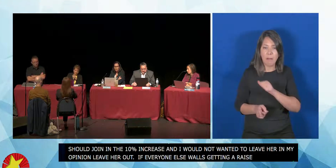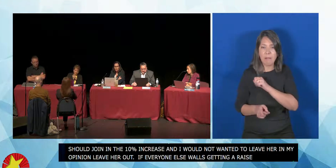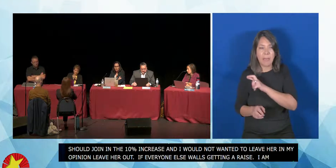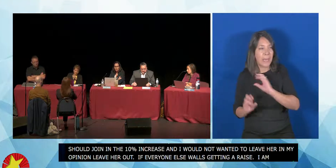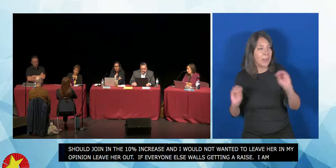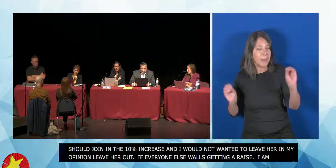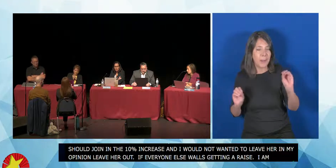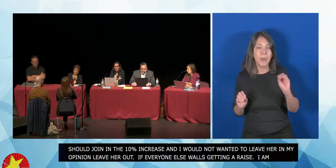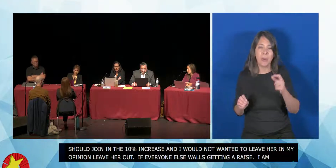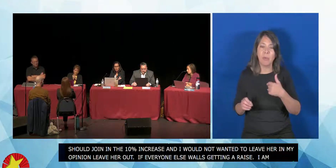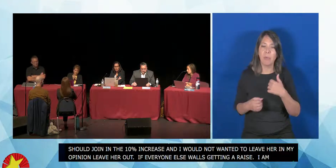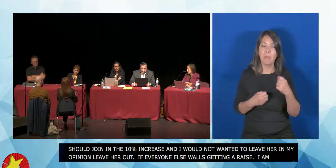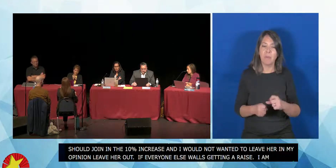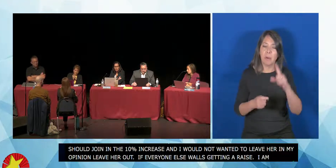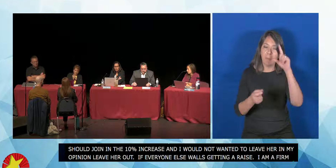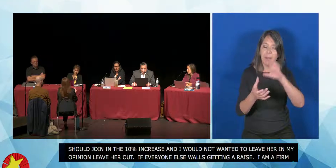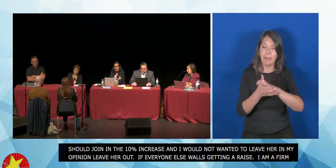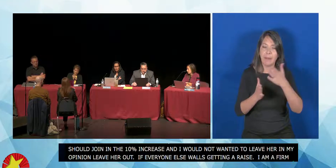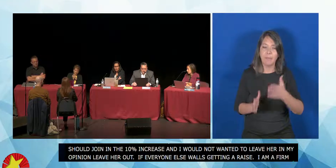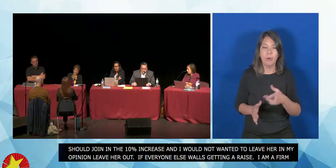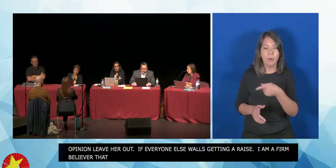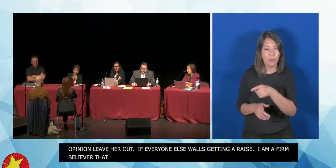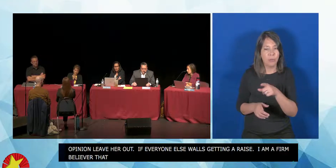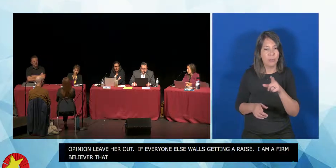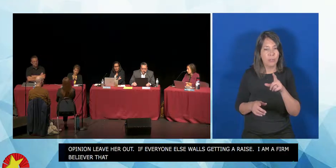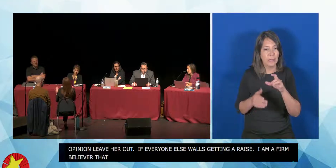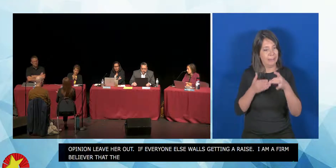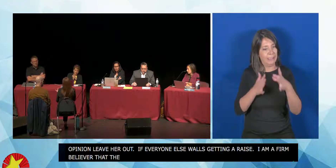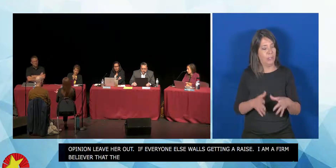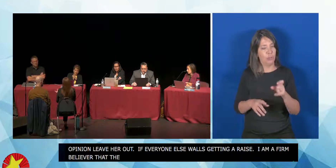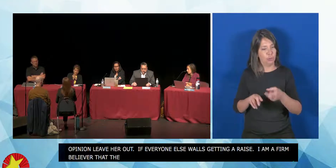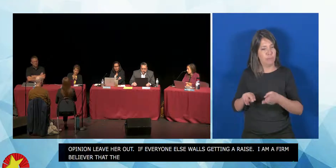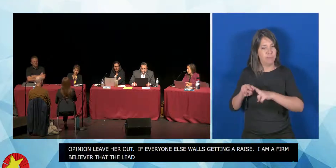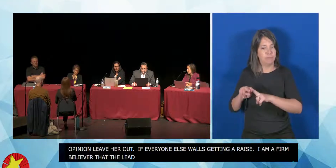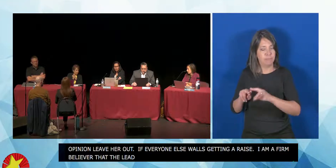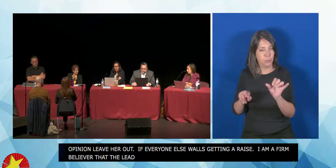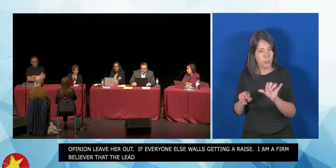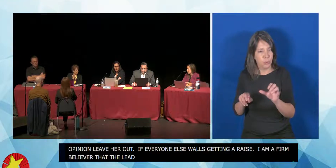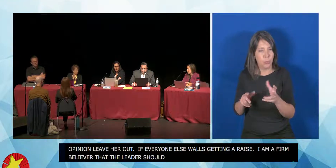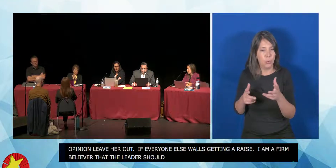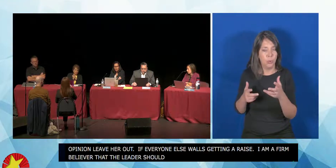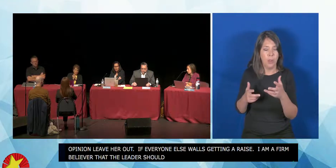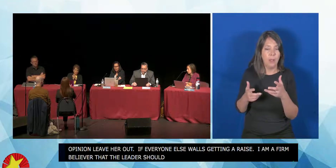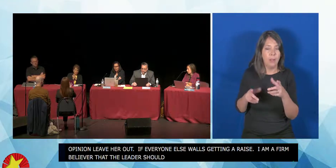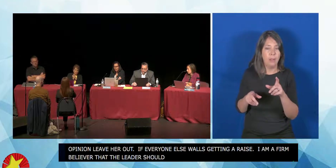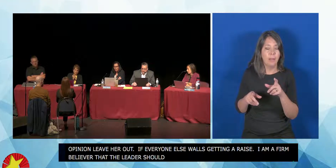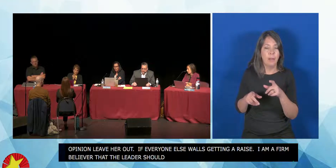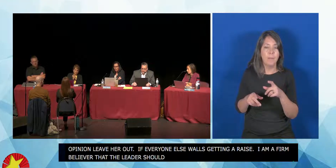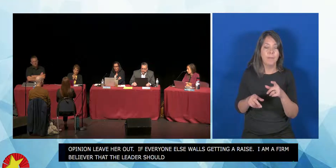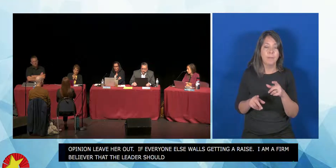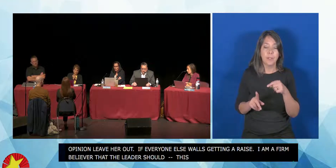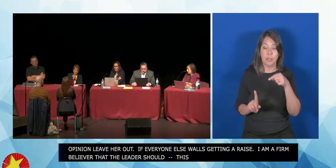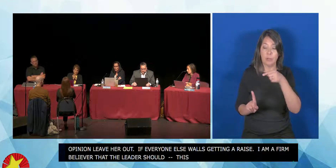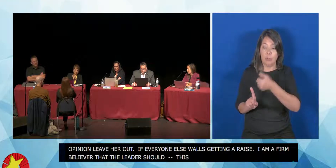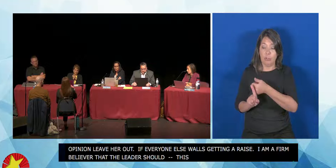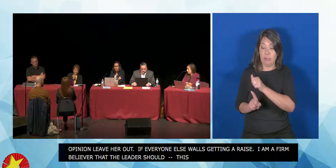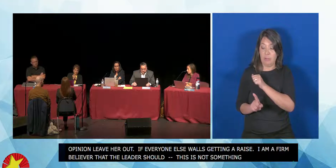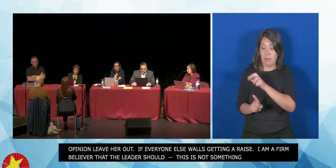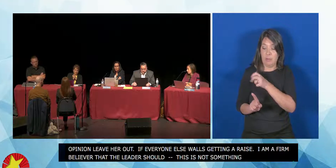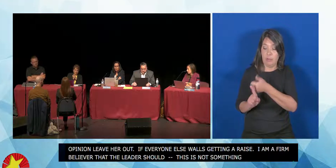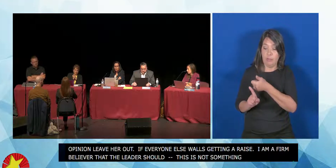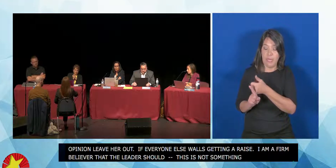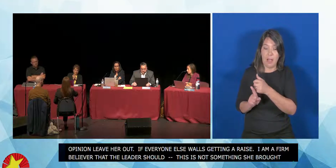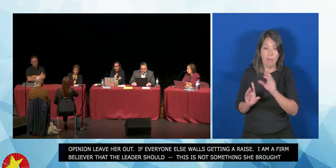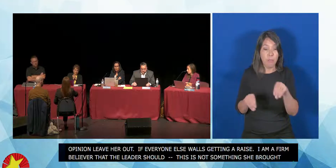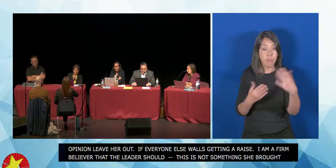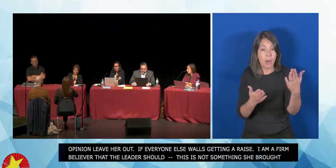last, and certainly that's the case here. And I do want to note, this is not something that she brought up or she asked. This is something that